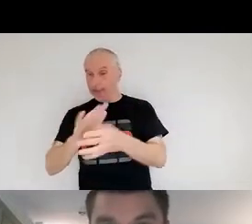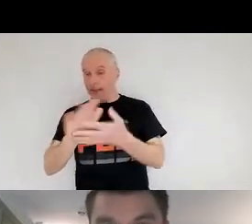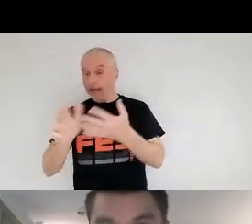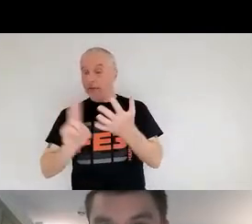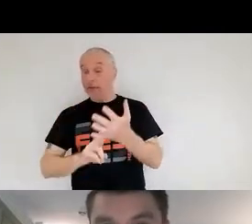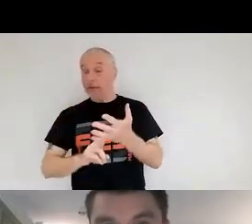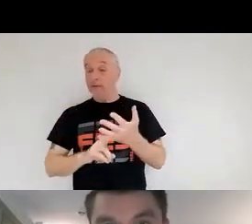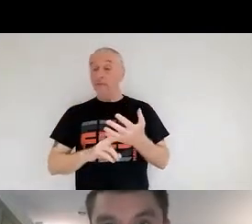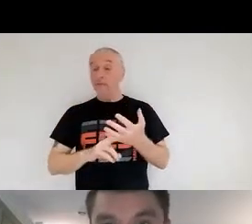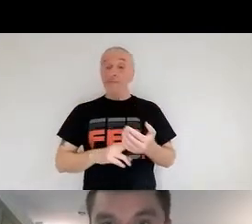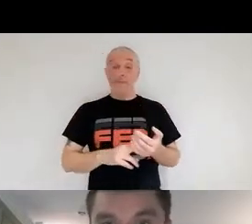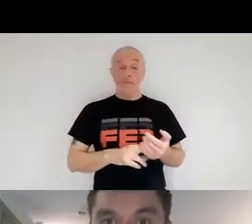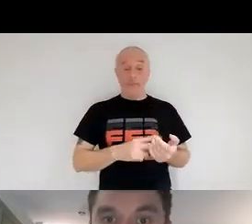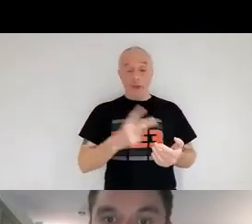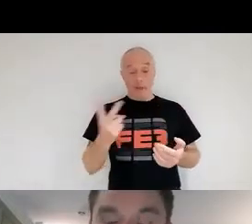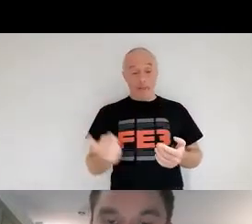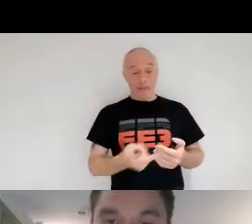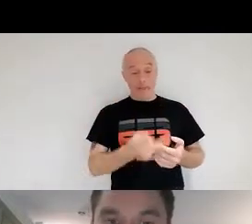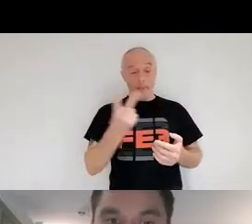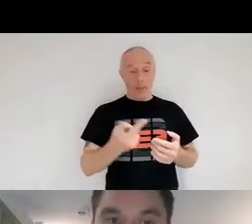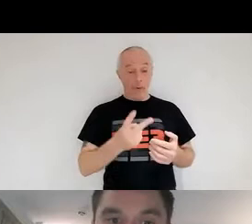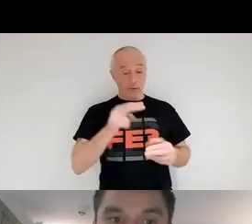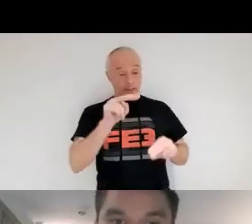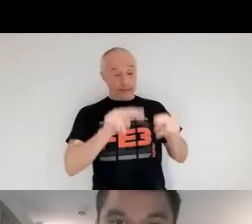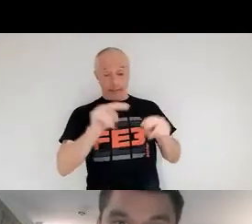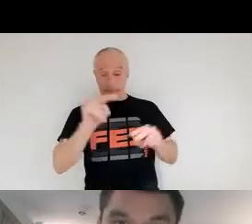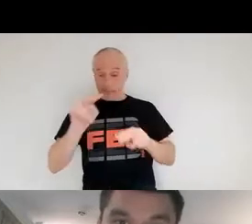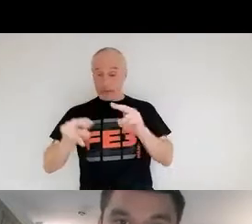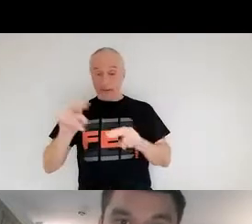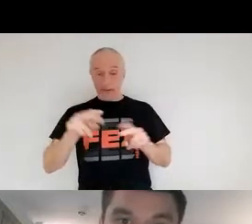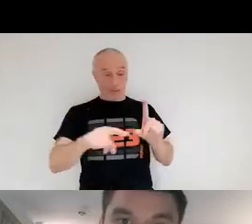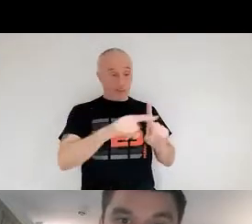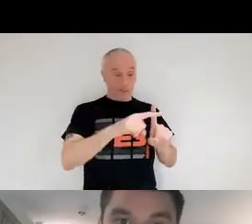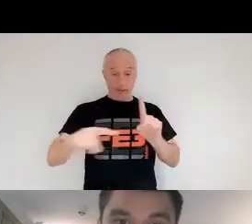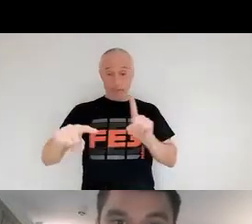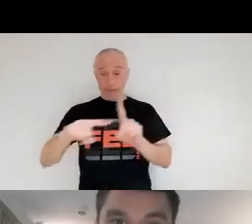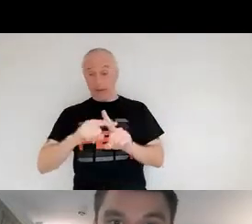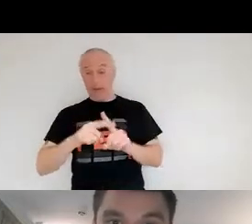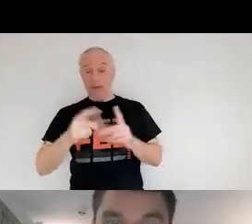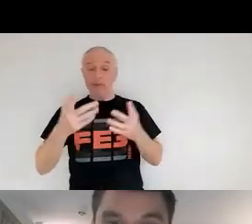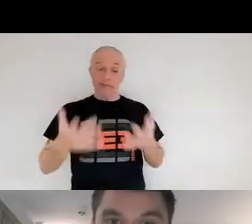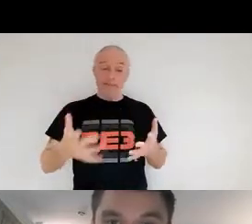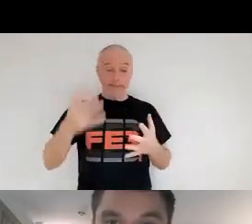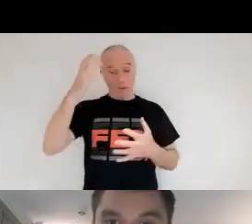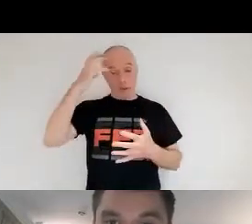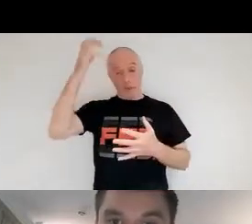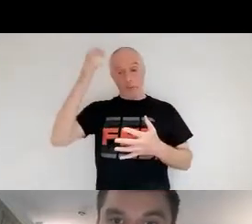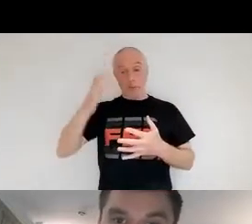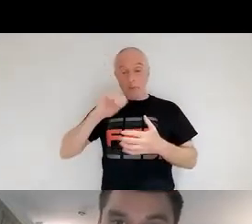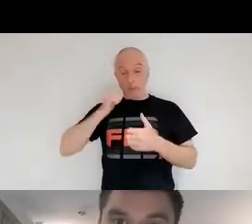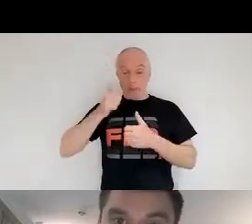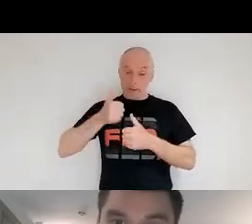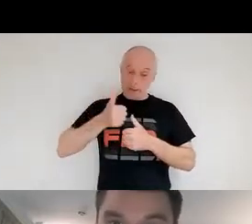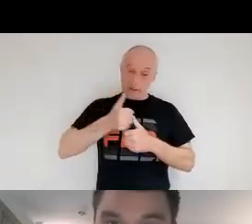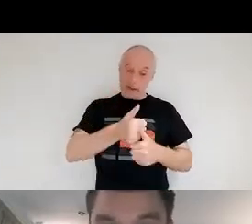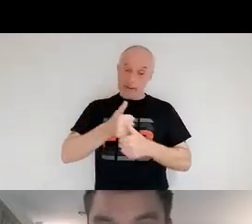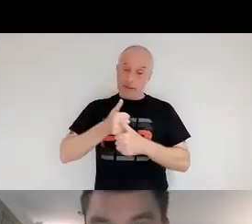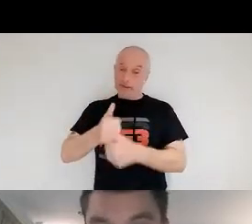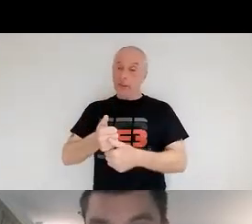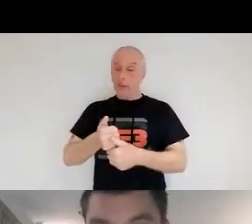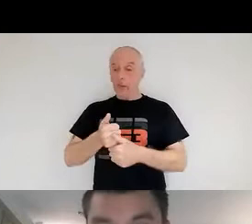both come out with a positive result, then the government will support the necessary regulatory process that's needed to update the